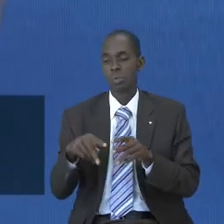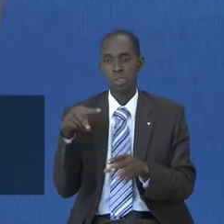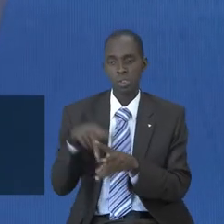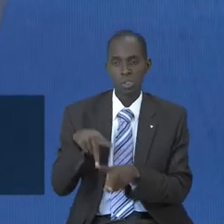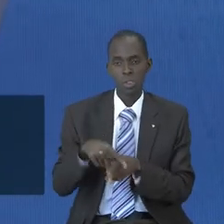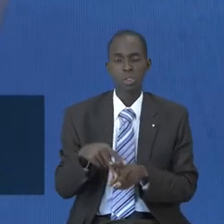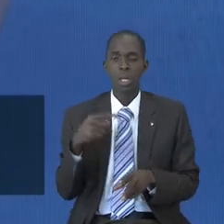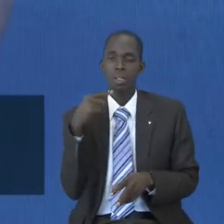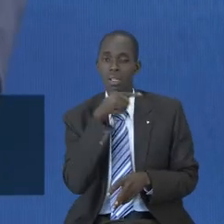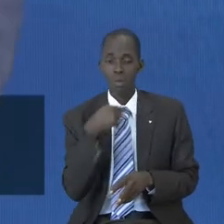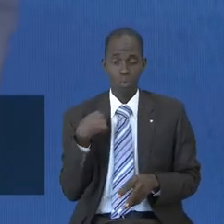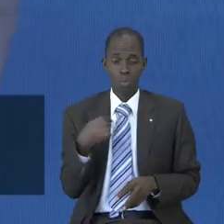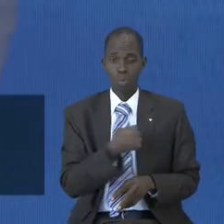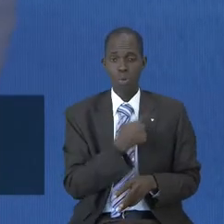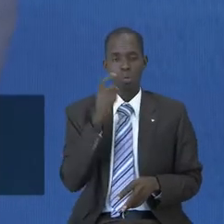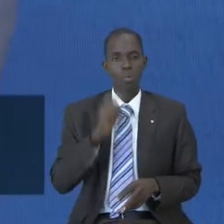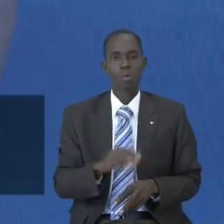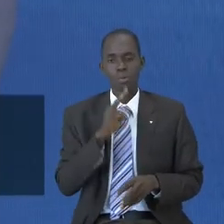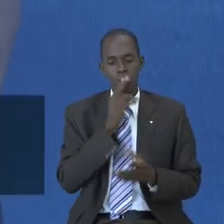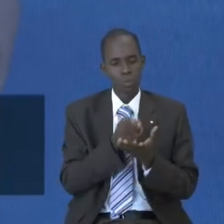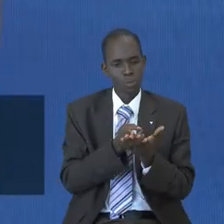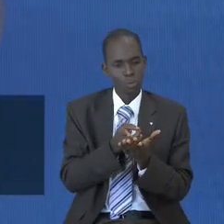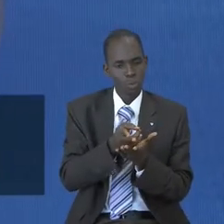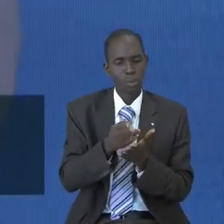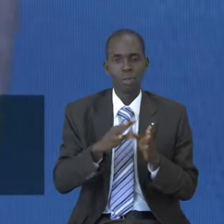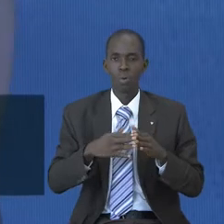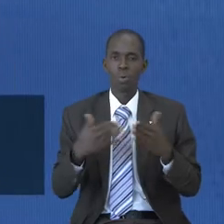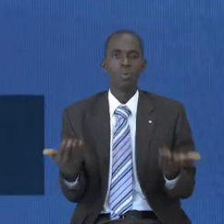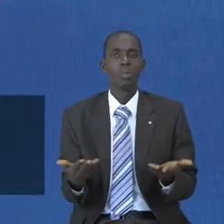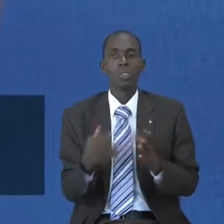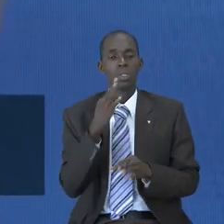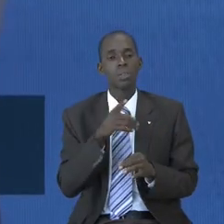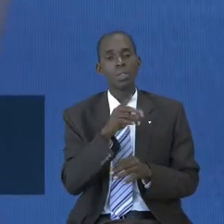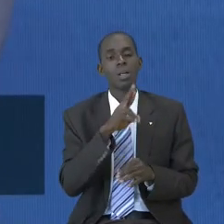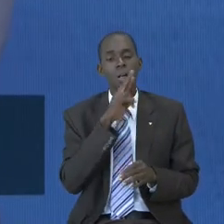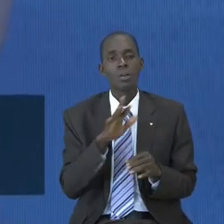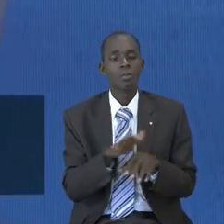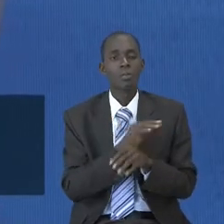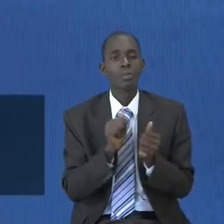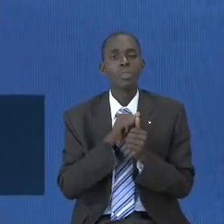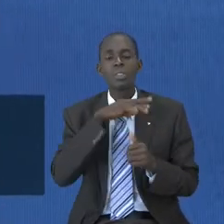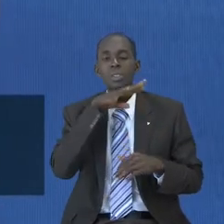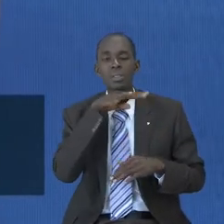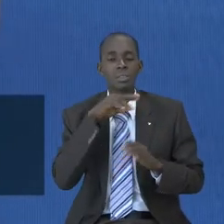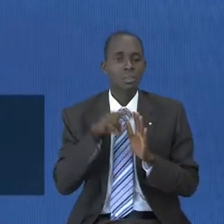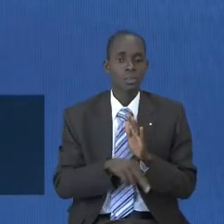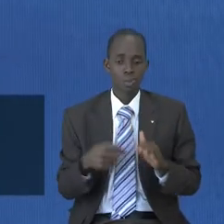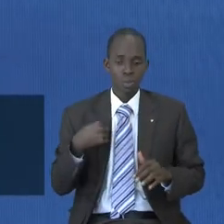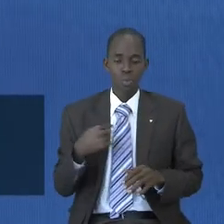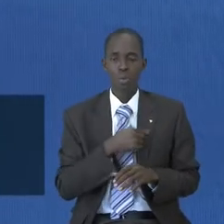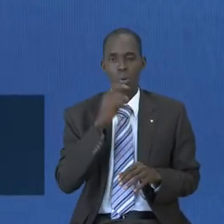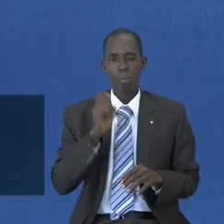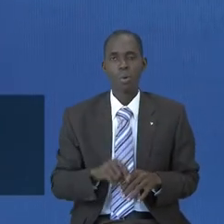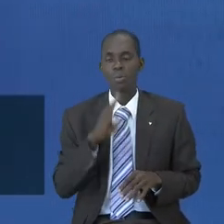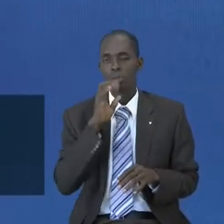be straightforward and honest. If they are defiled, we must be so different that they